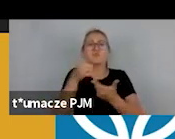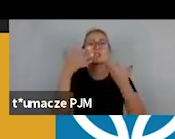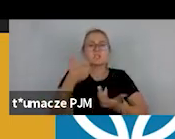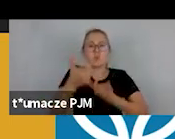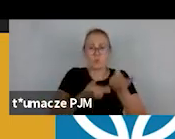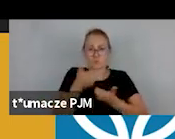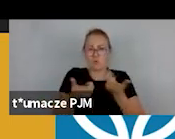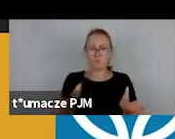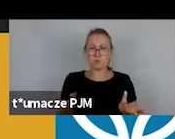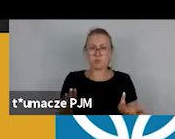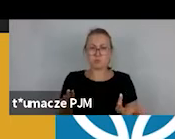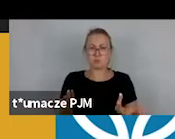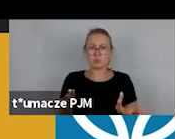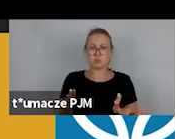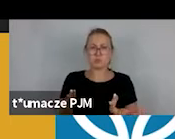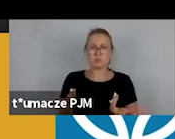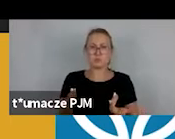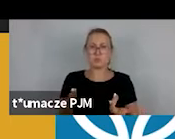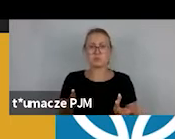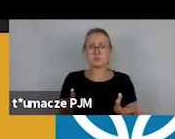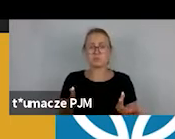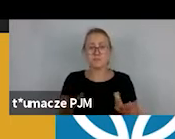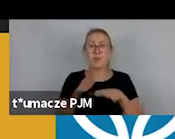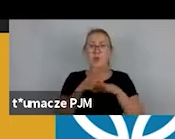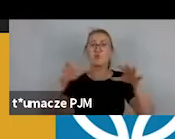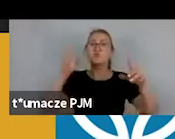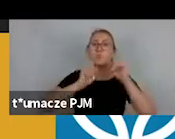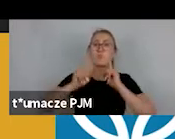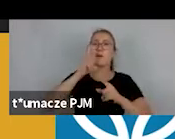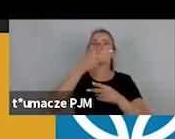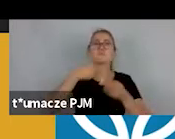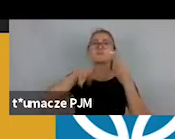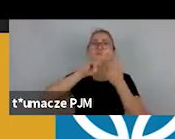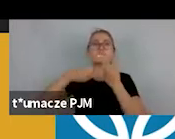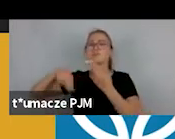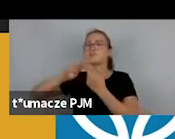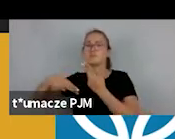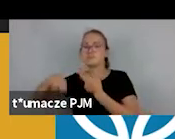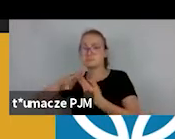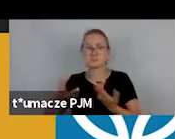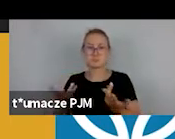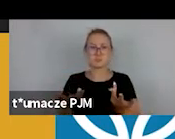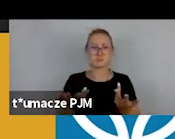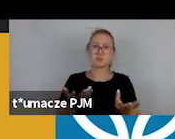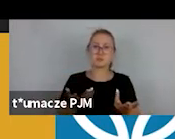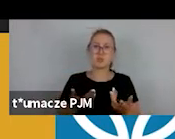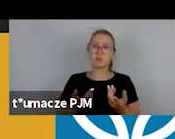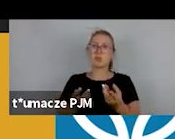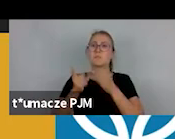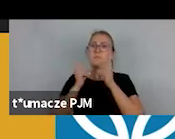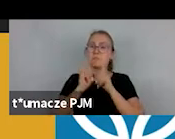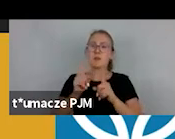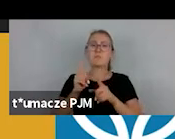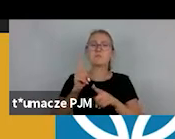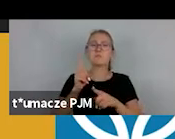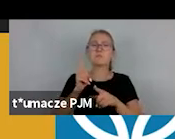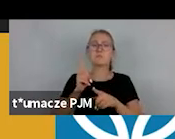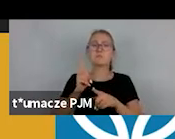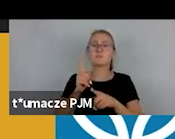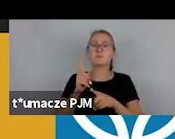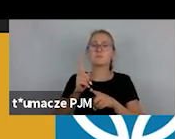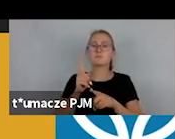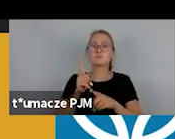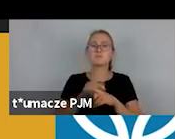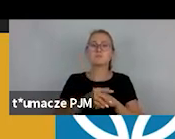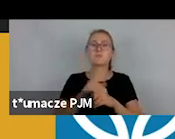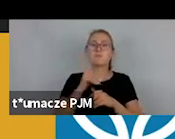confront a perpetrator. I should assault him or beat him up or something. We were like, no, let's not go there. And